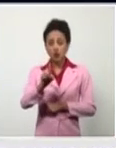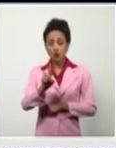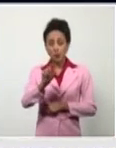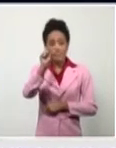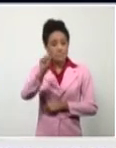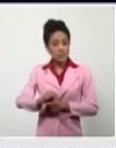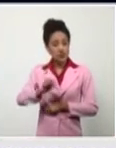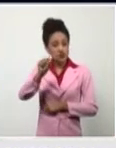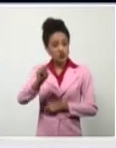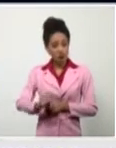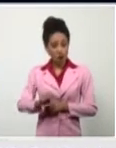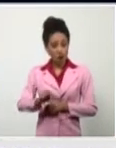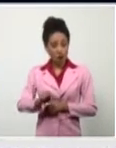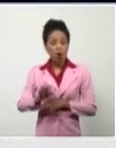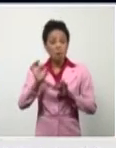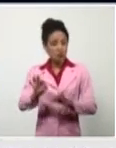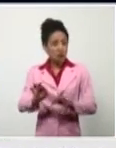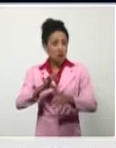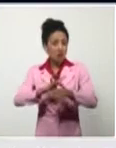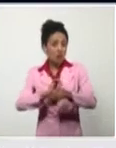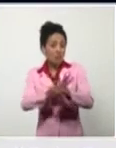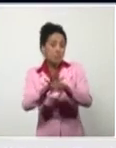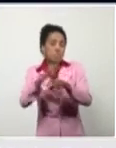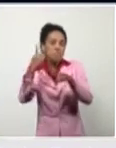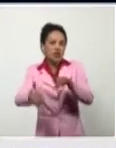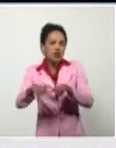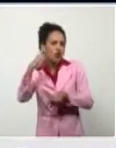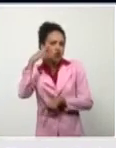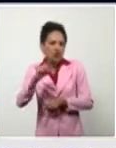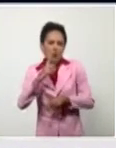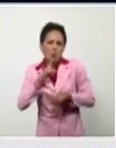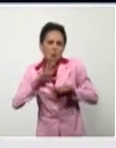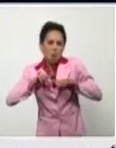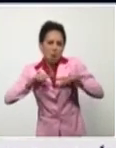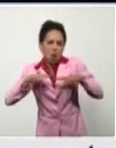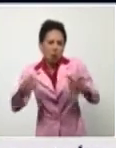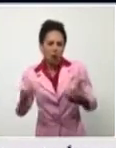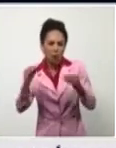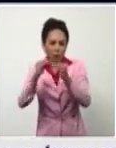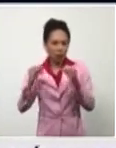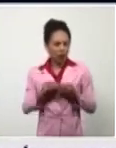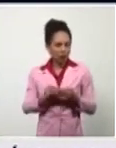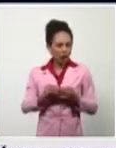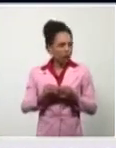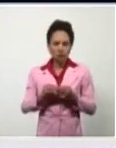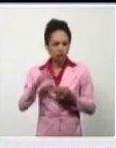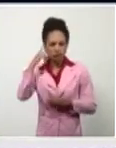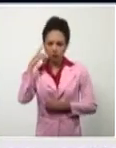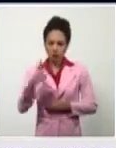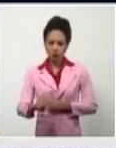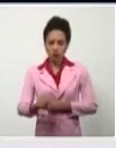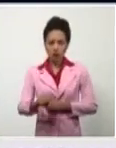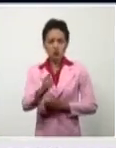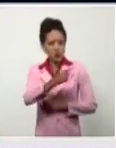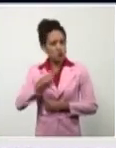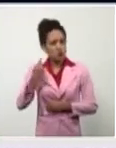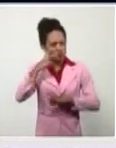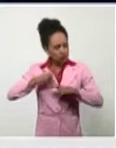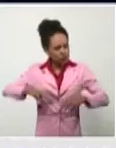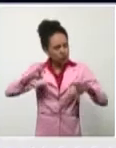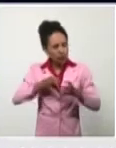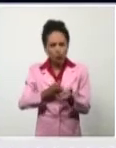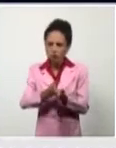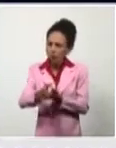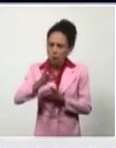the infection has not been identified, in spite of the epidemiological studies and of the efforts